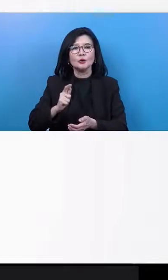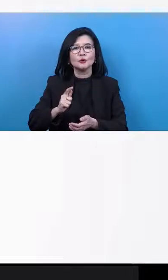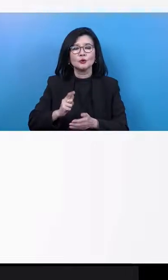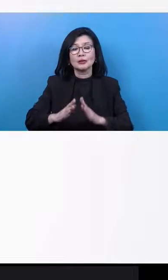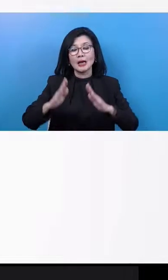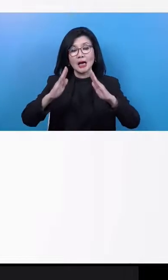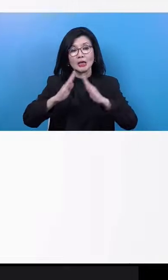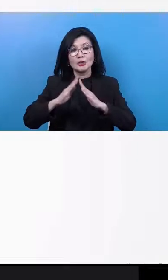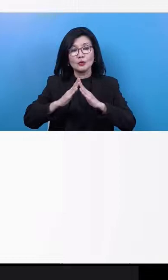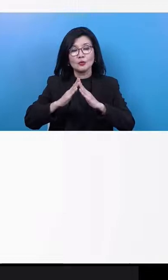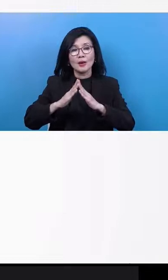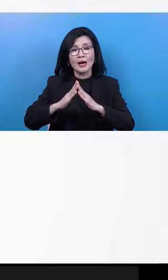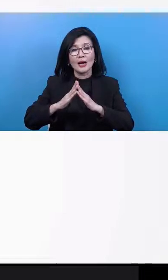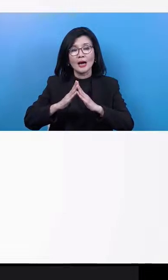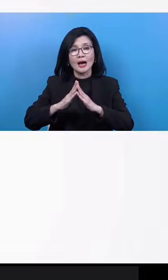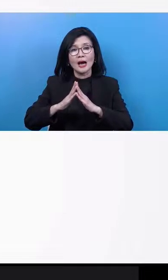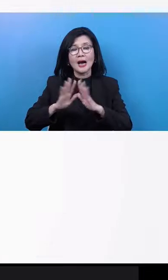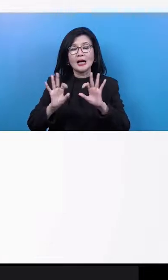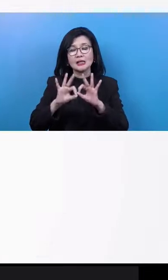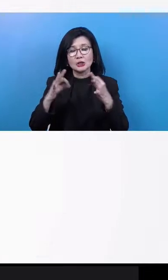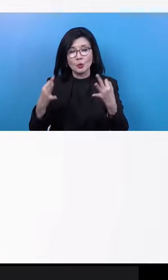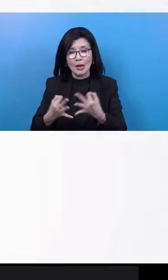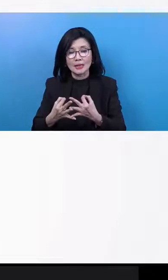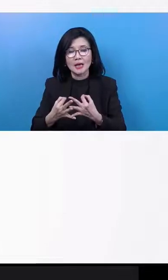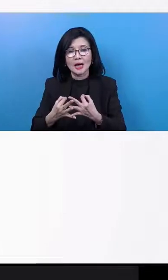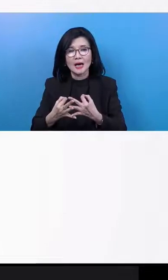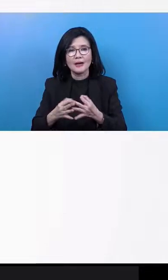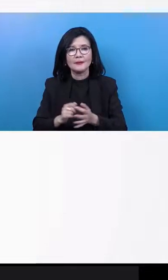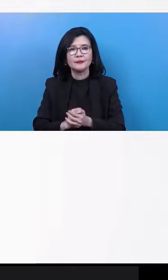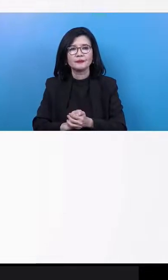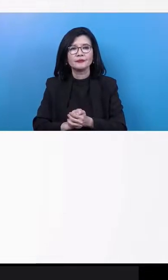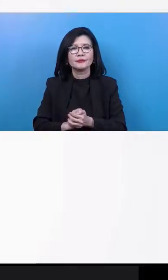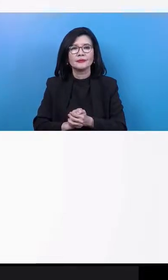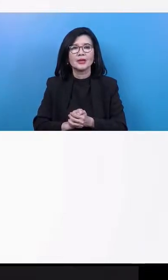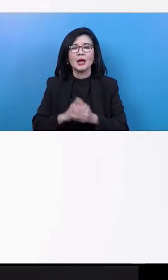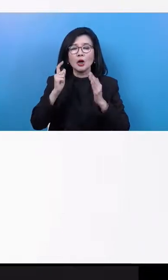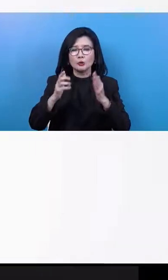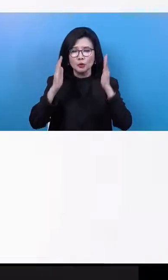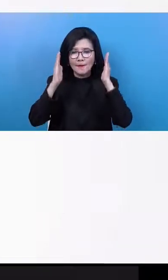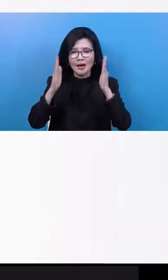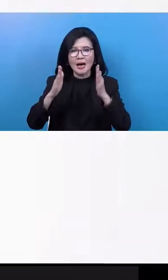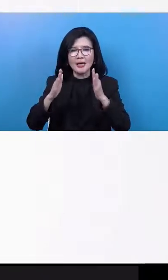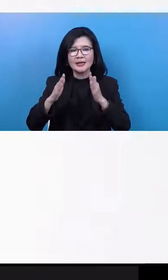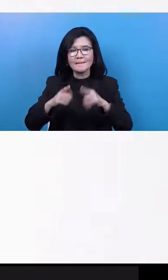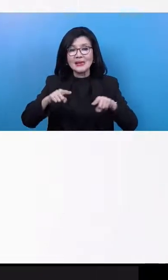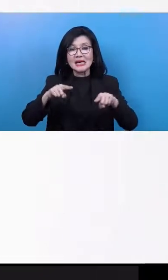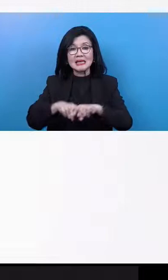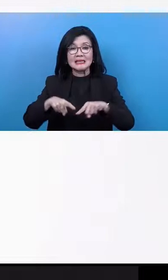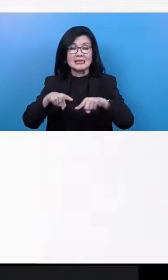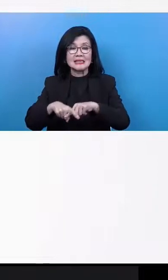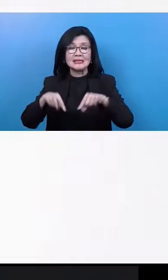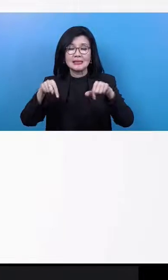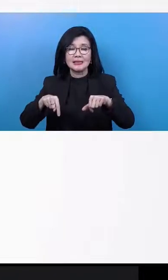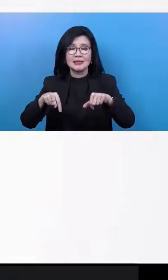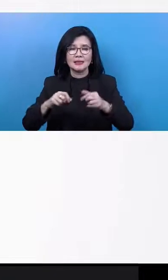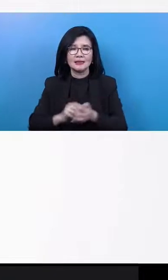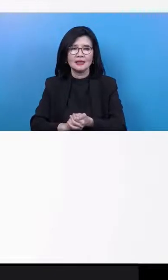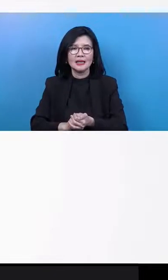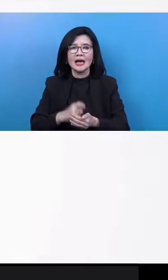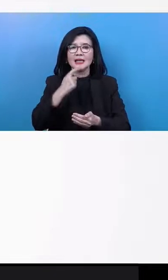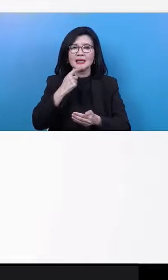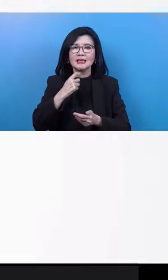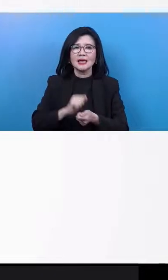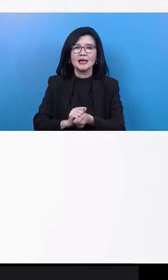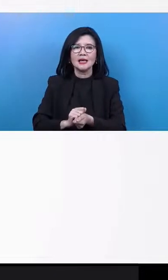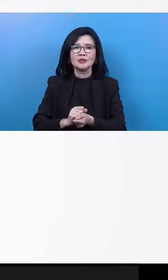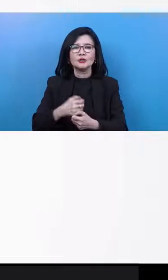their self-sufficiency or to cope through the crisis, you know. And so whether you were talking about local food production, I saw that picture when you sent the